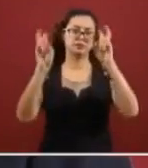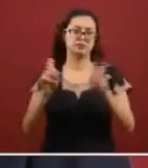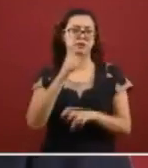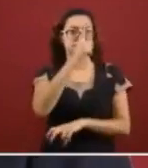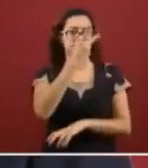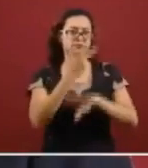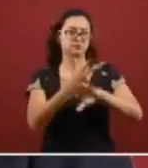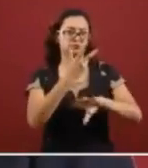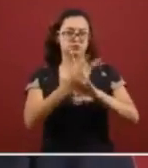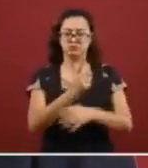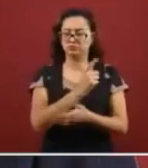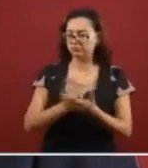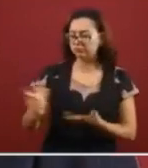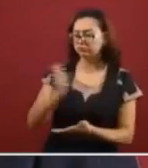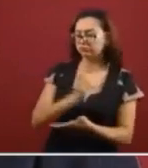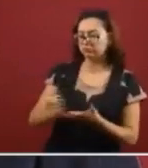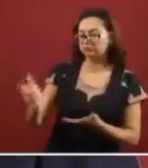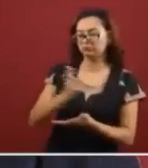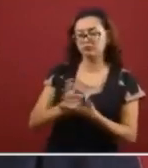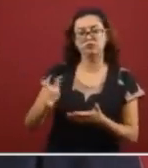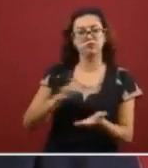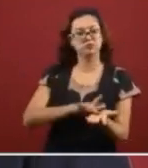this matter.